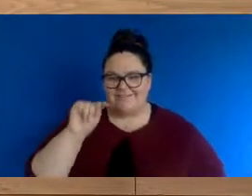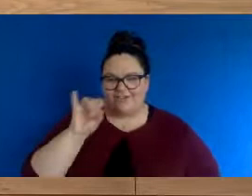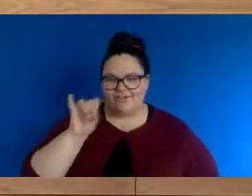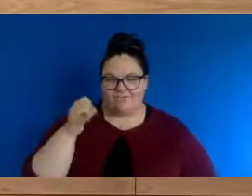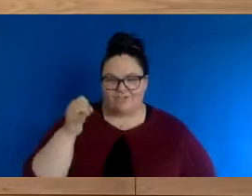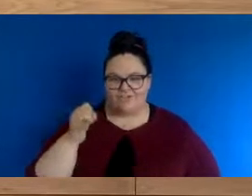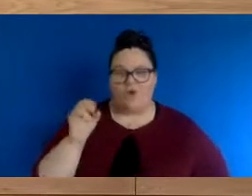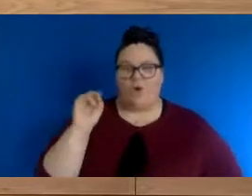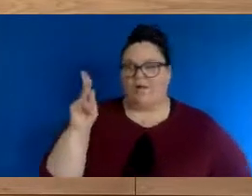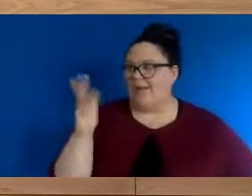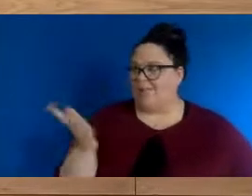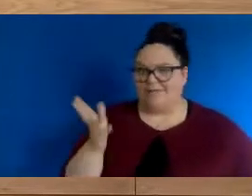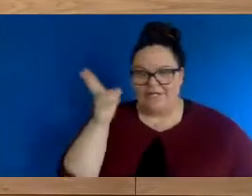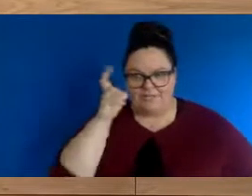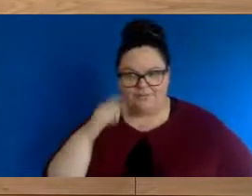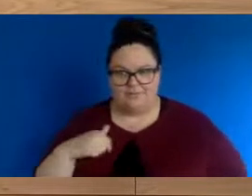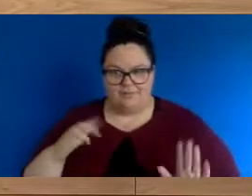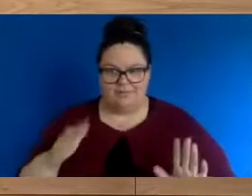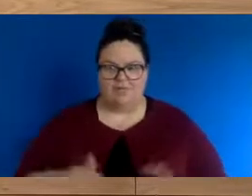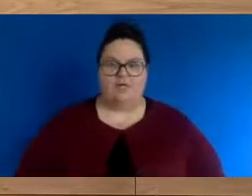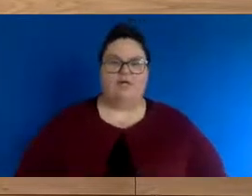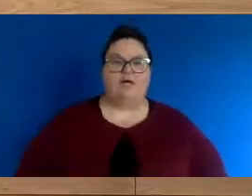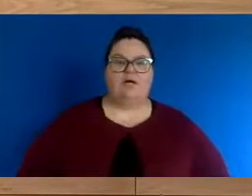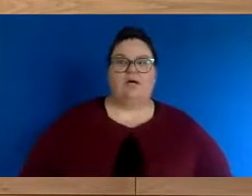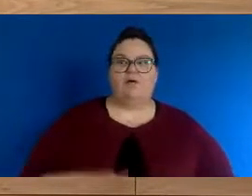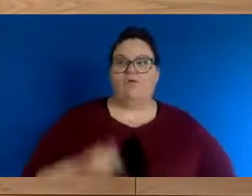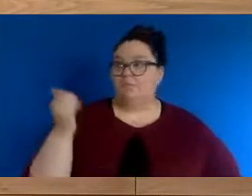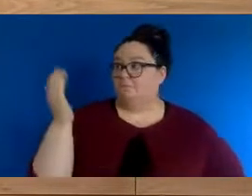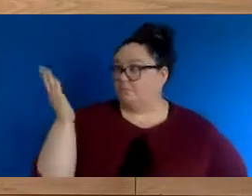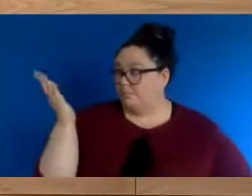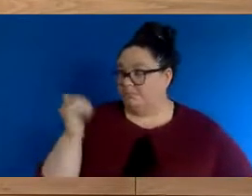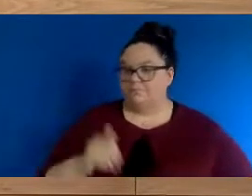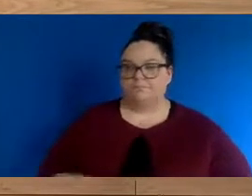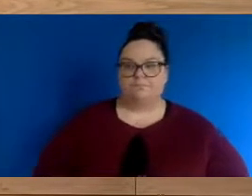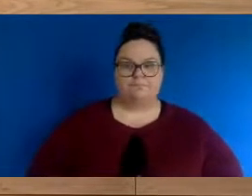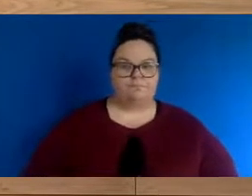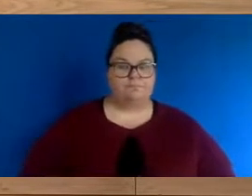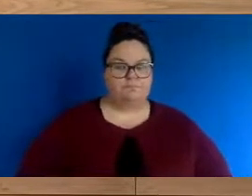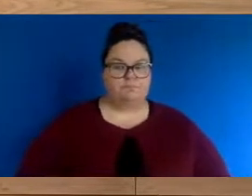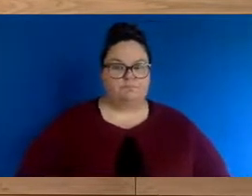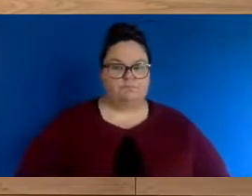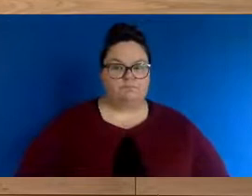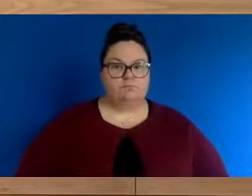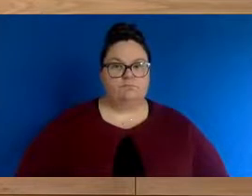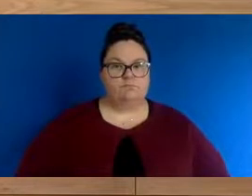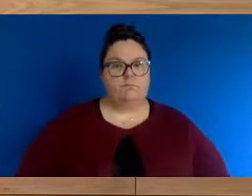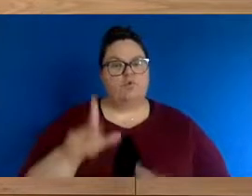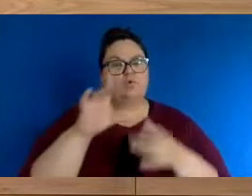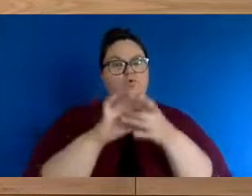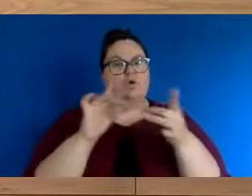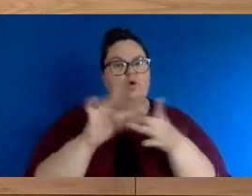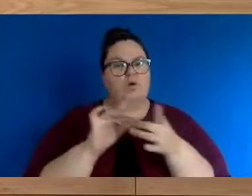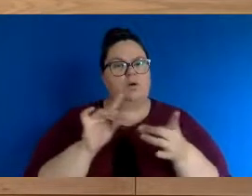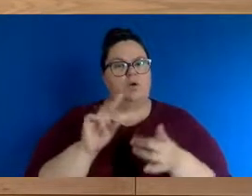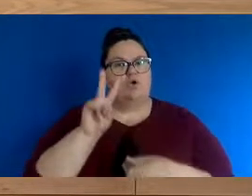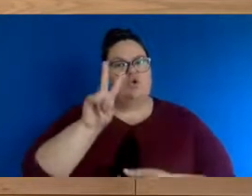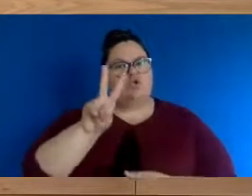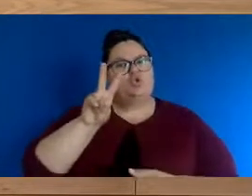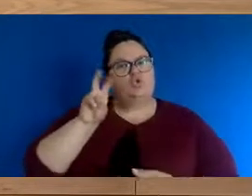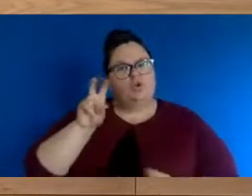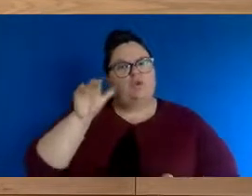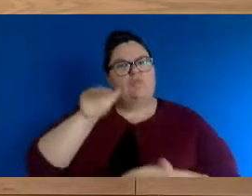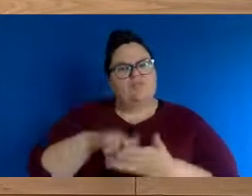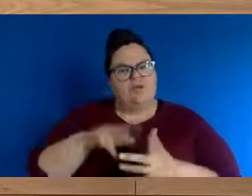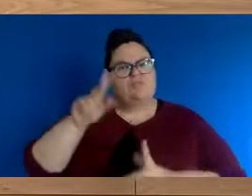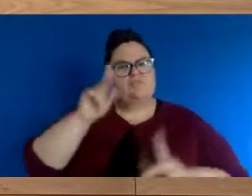go. Dr. Russell, you mentioned that about 200,000 people aren't vaccinated yet, and while children